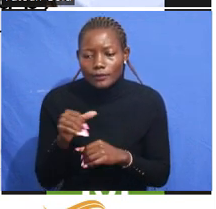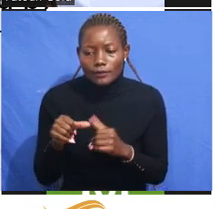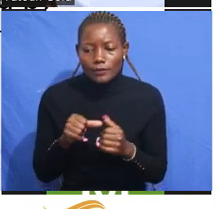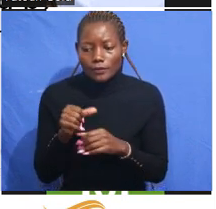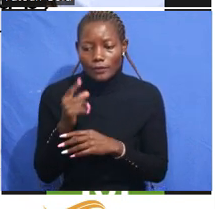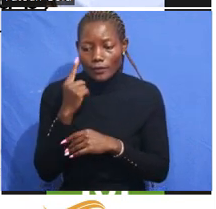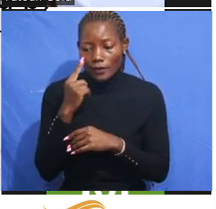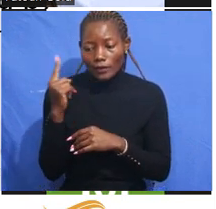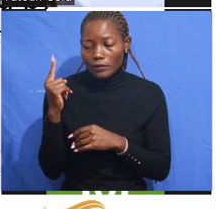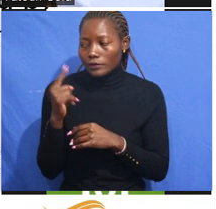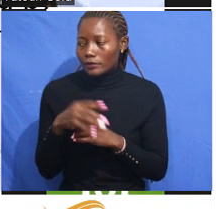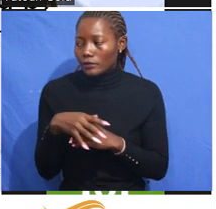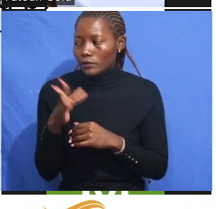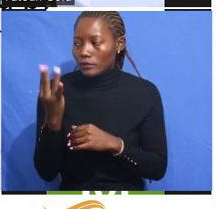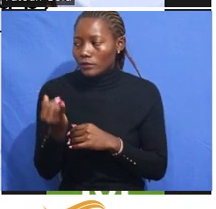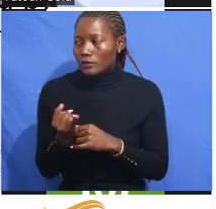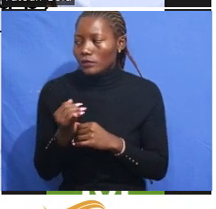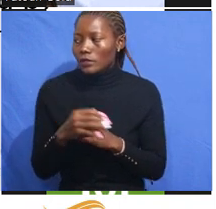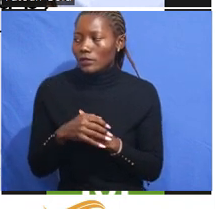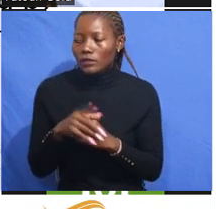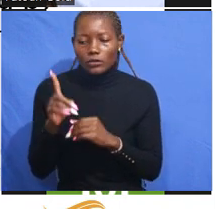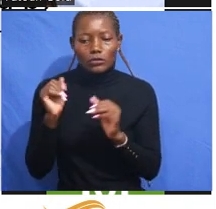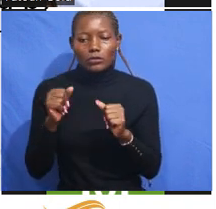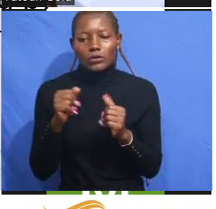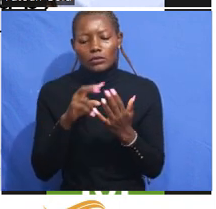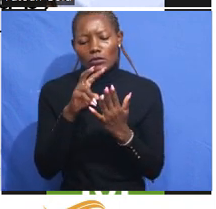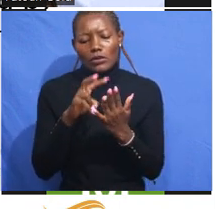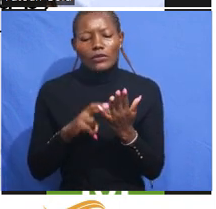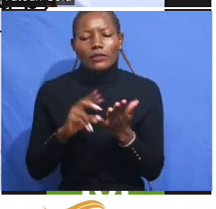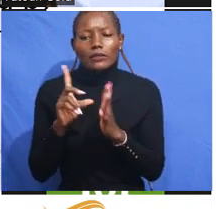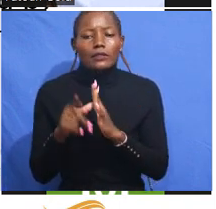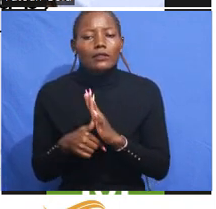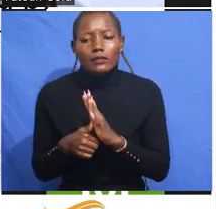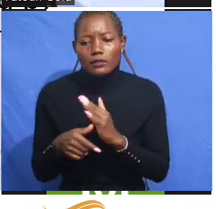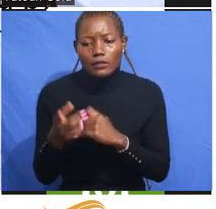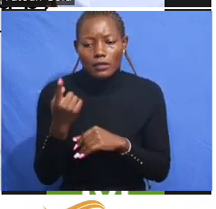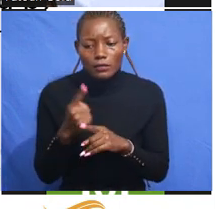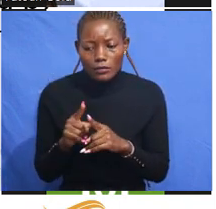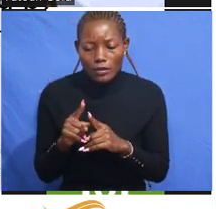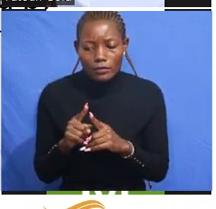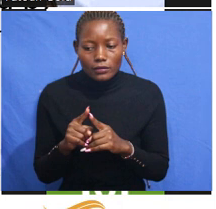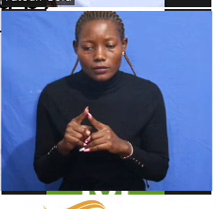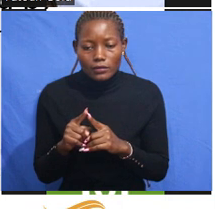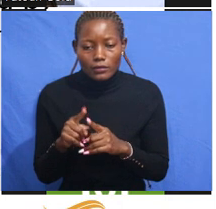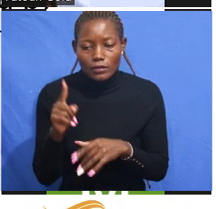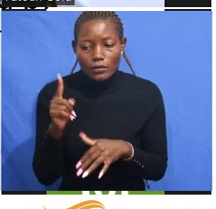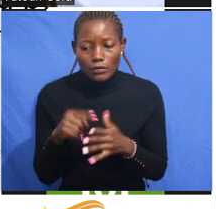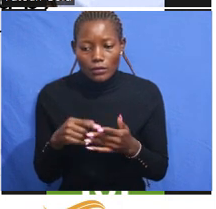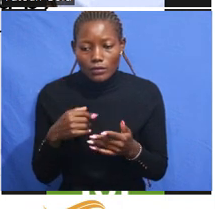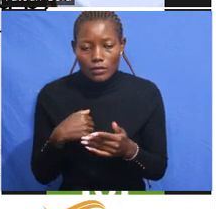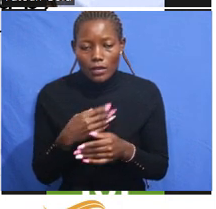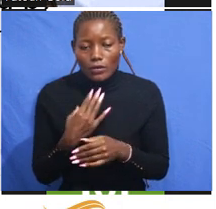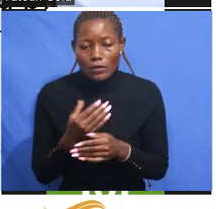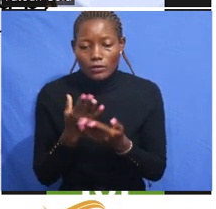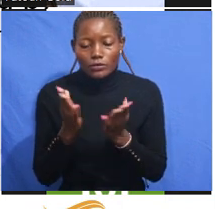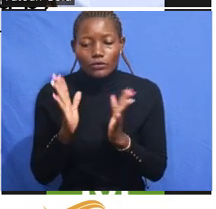structural stuff, because you can be able to read later and just look at that. But the key thing that I want to bring to your attention